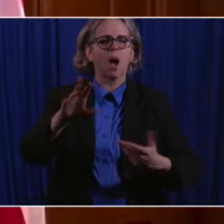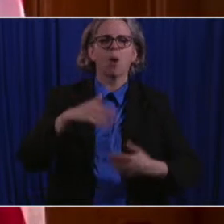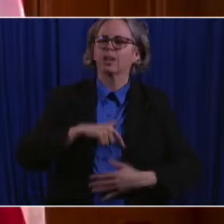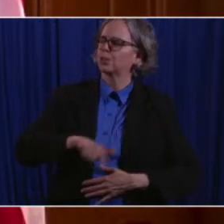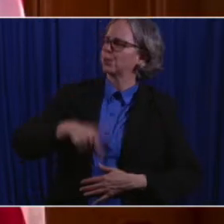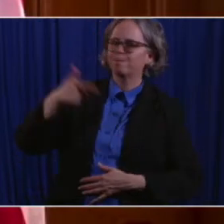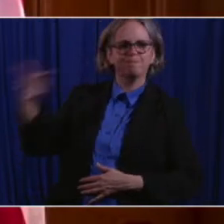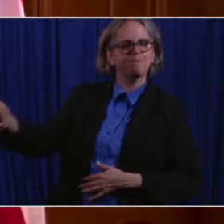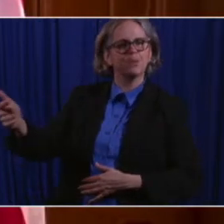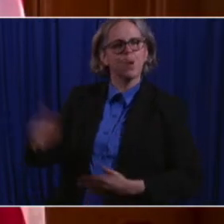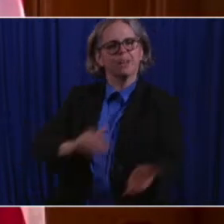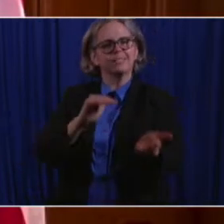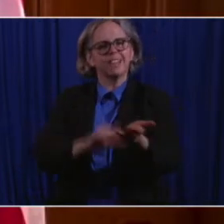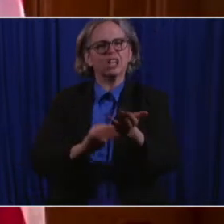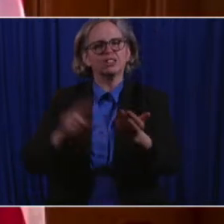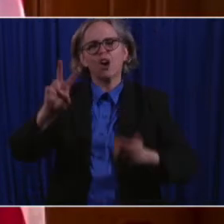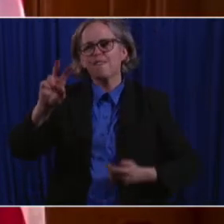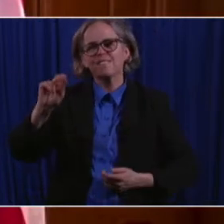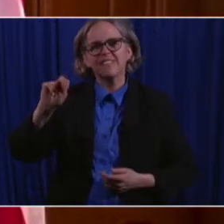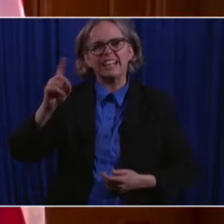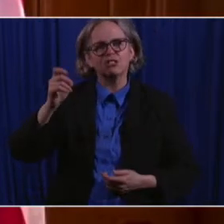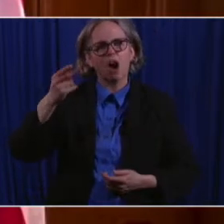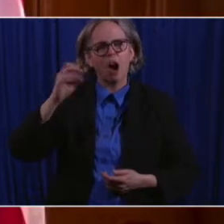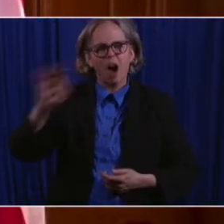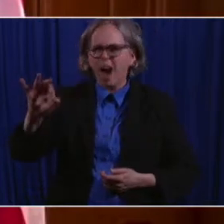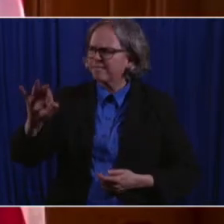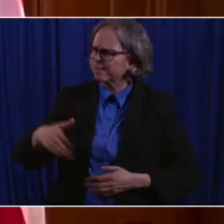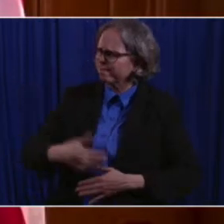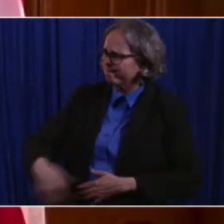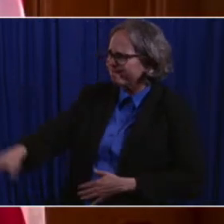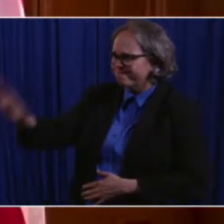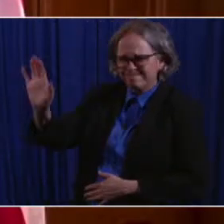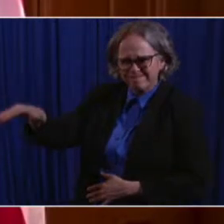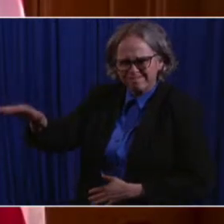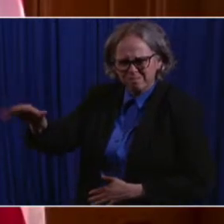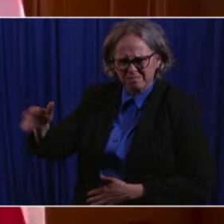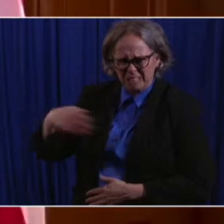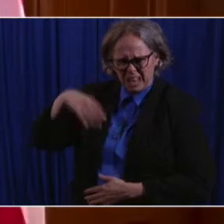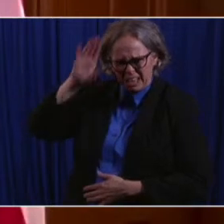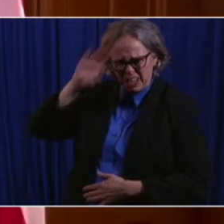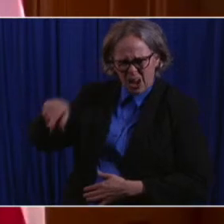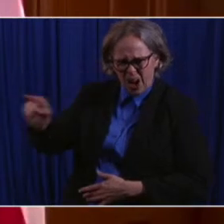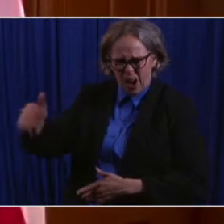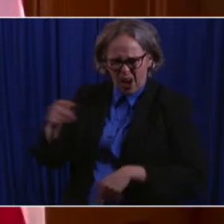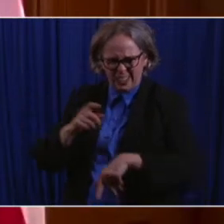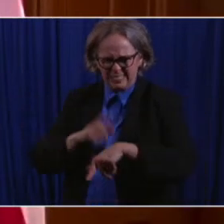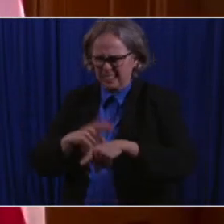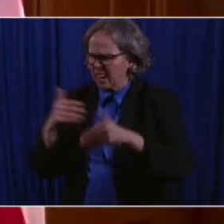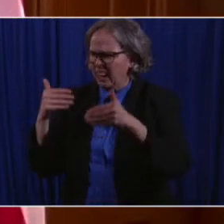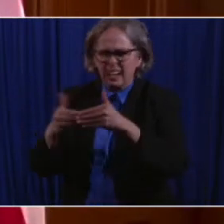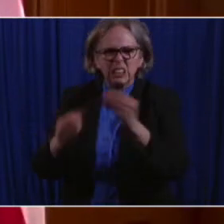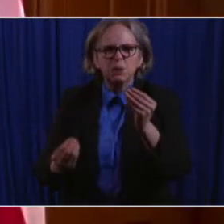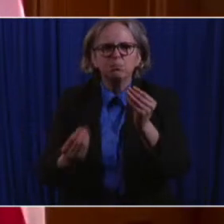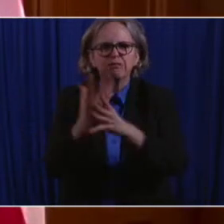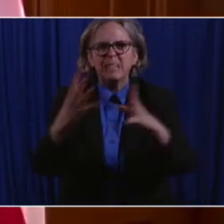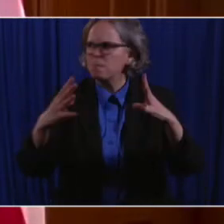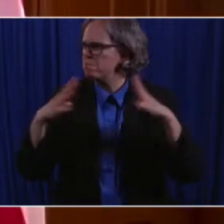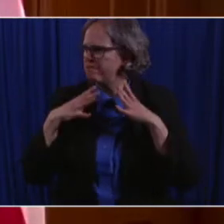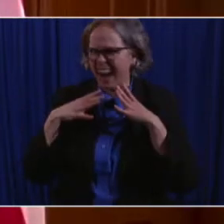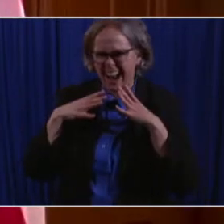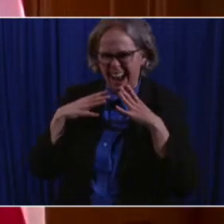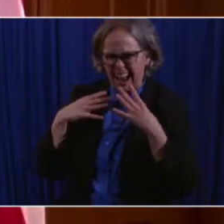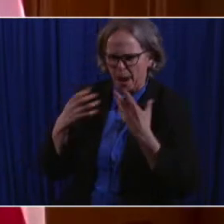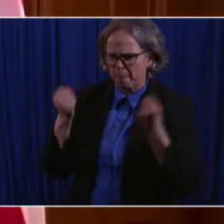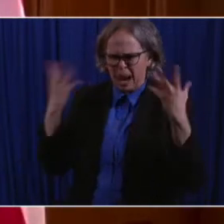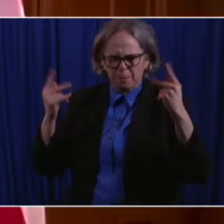break, or we will be shortly, depending on the school, depending on the schedule. And I know we've been receiving some calls and people have